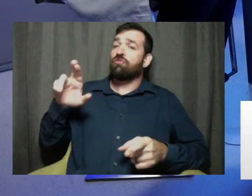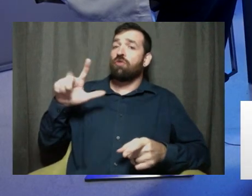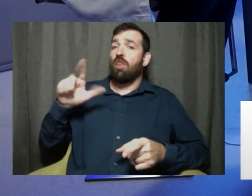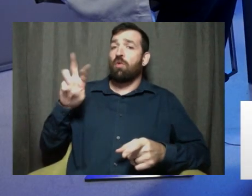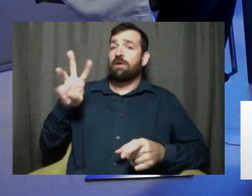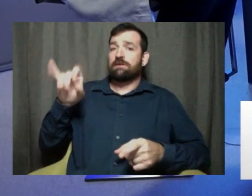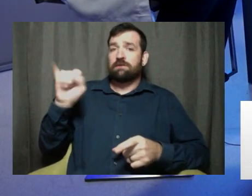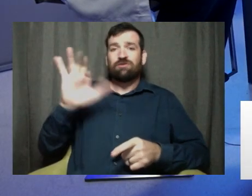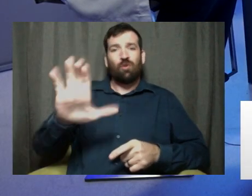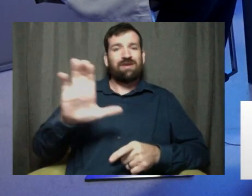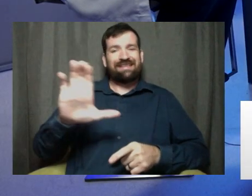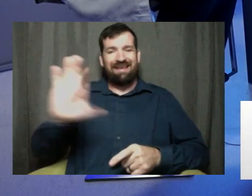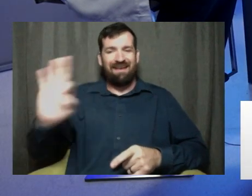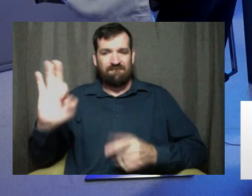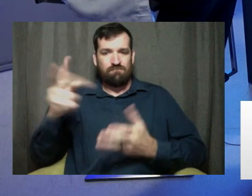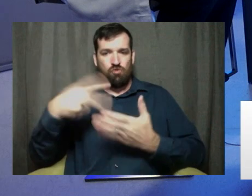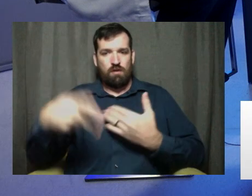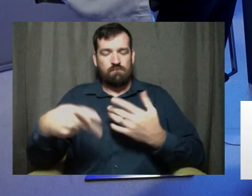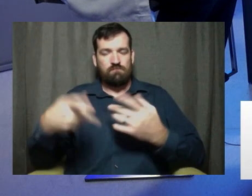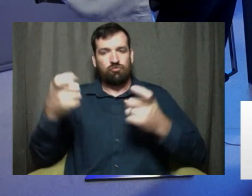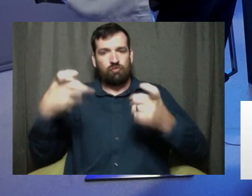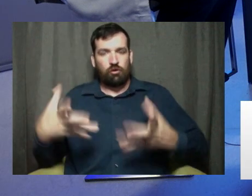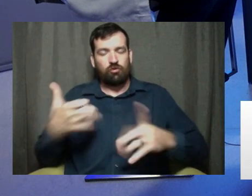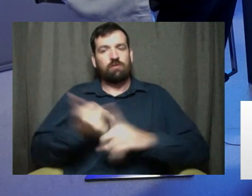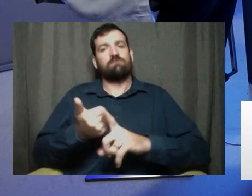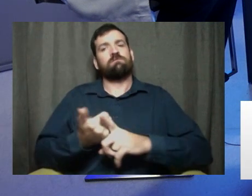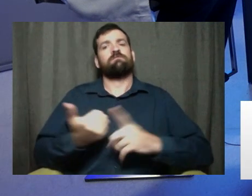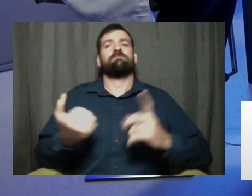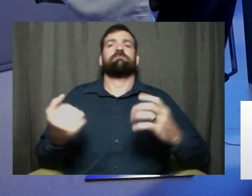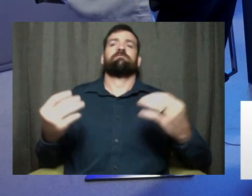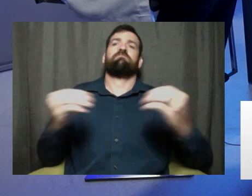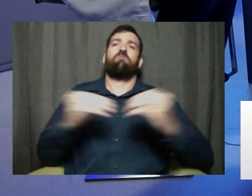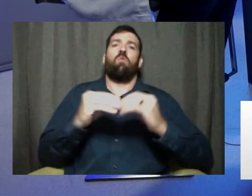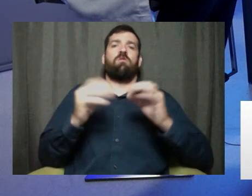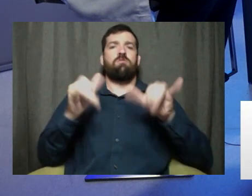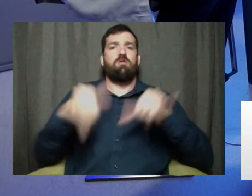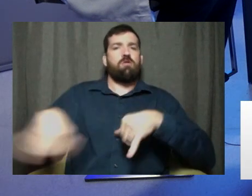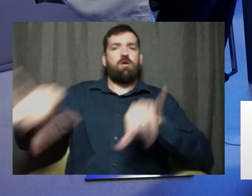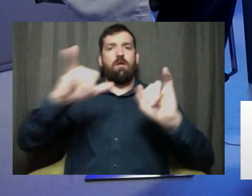Program Director, and I want to ask you, what are some more common